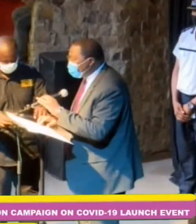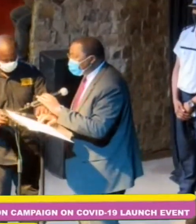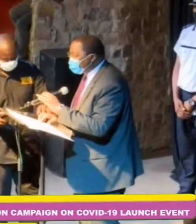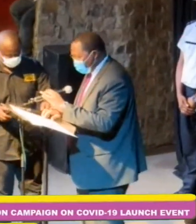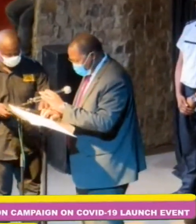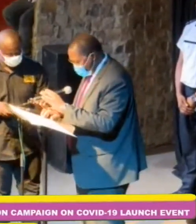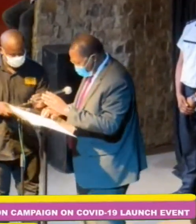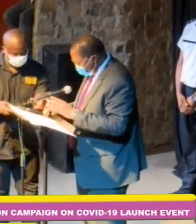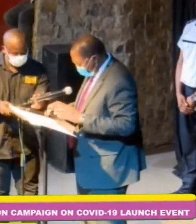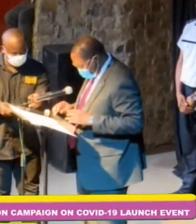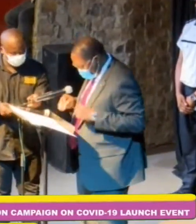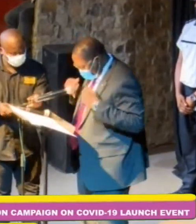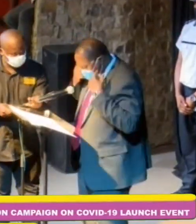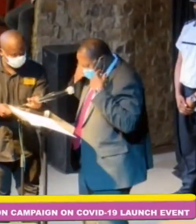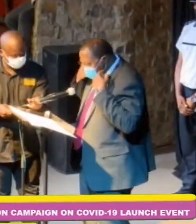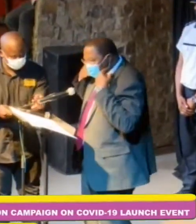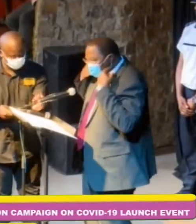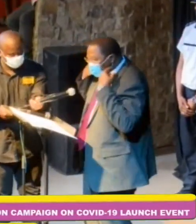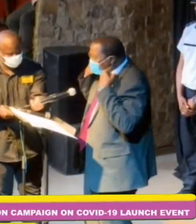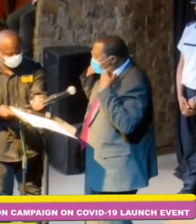Ngihlala phansi bekunene.